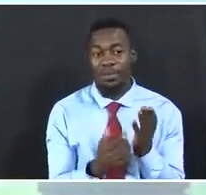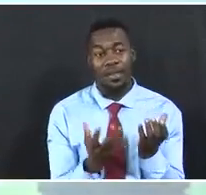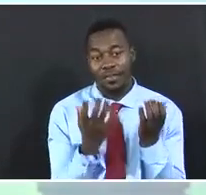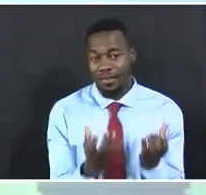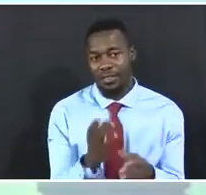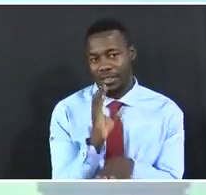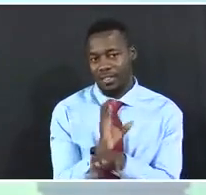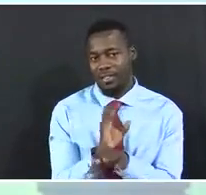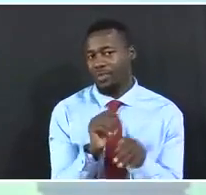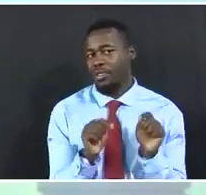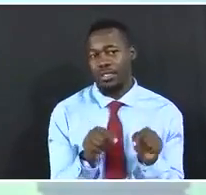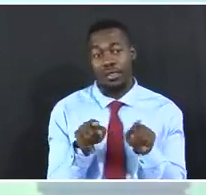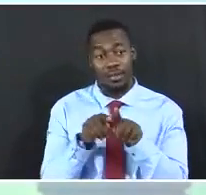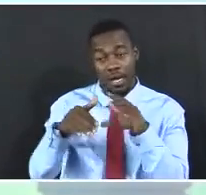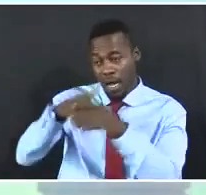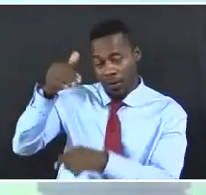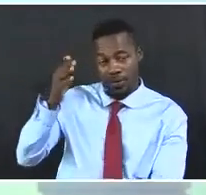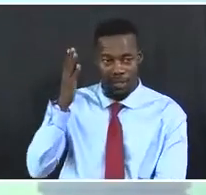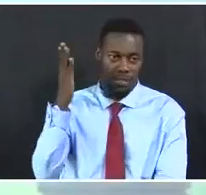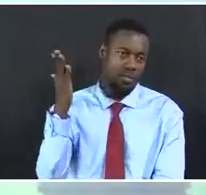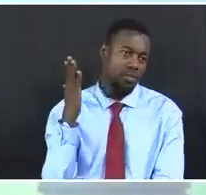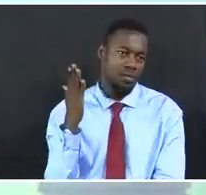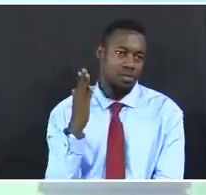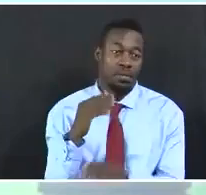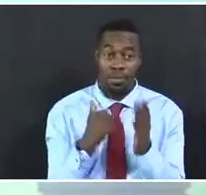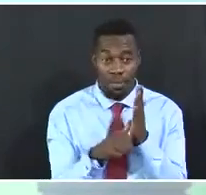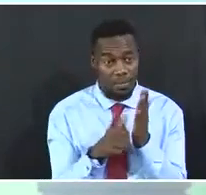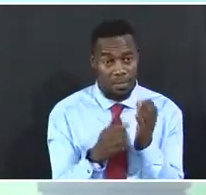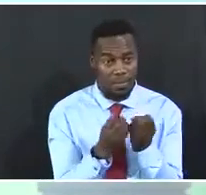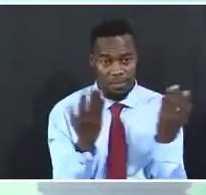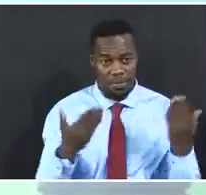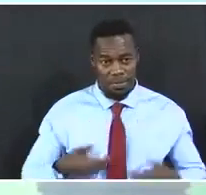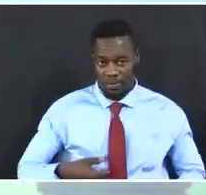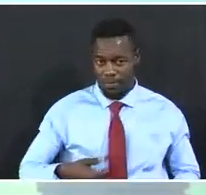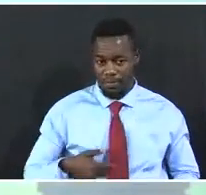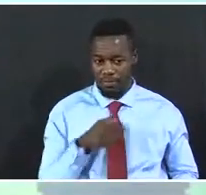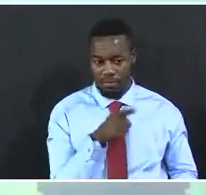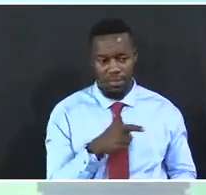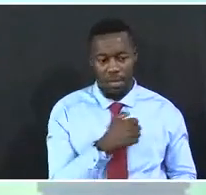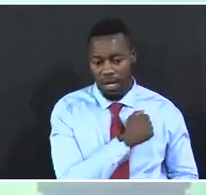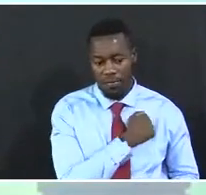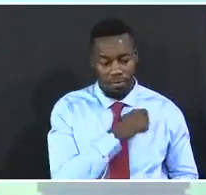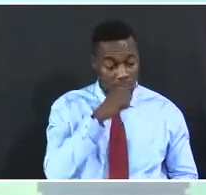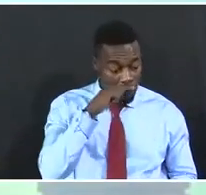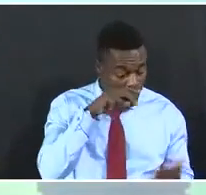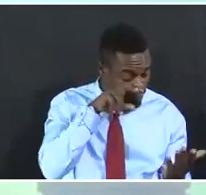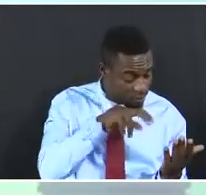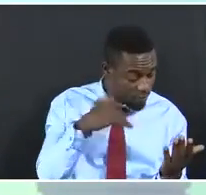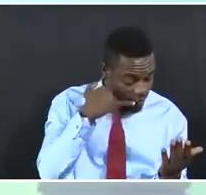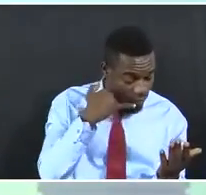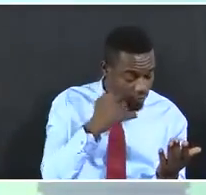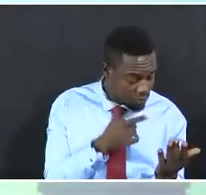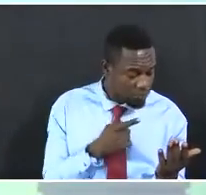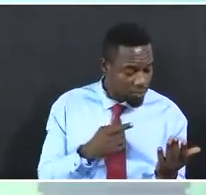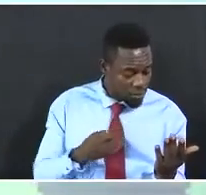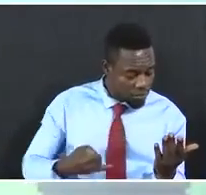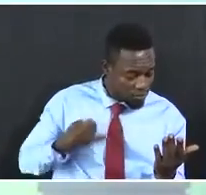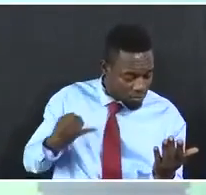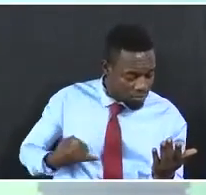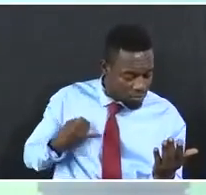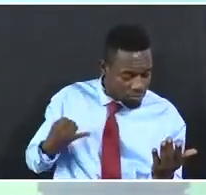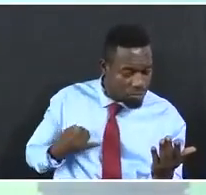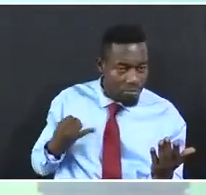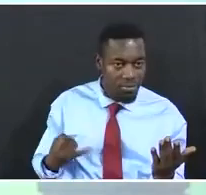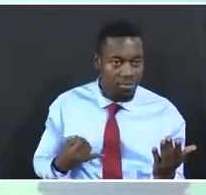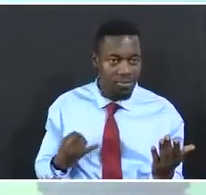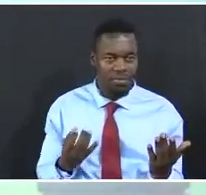church and out there. What do we watch on TV, YouTube, Facebook, and other media? Yes, that battle